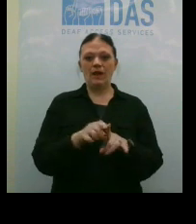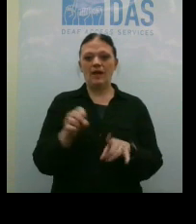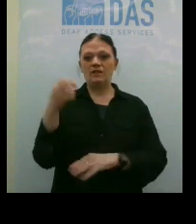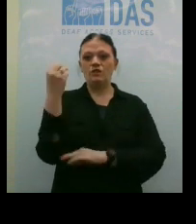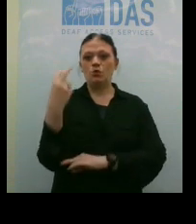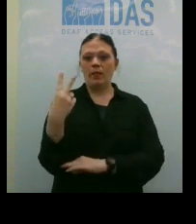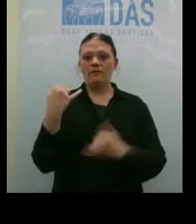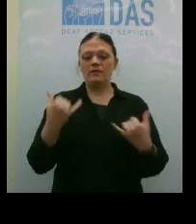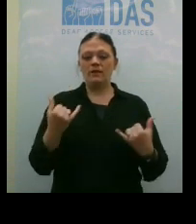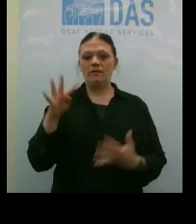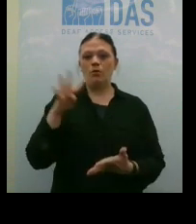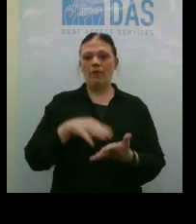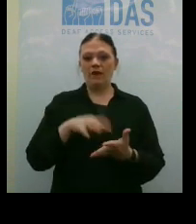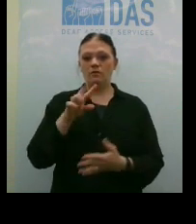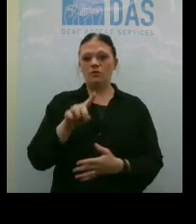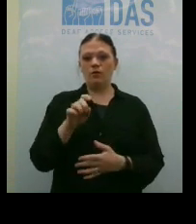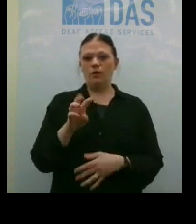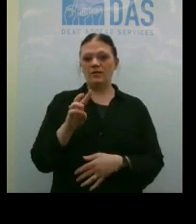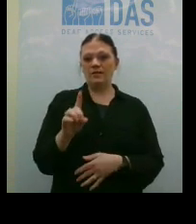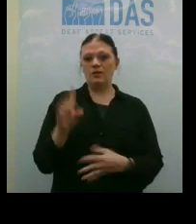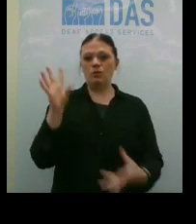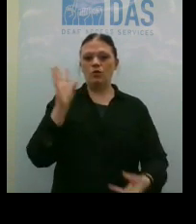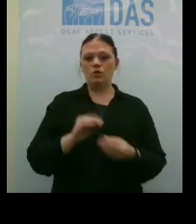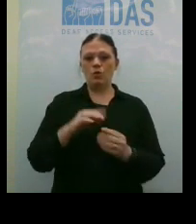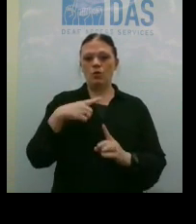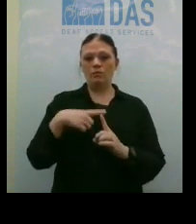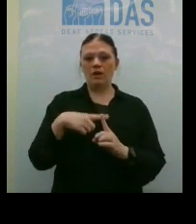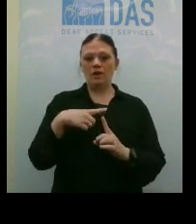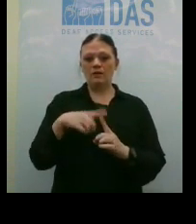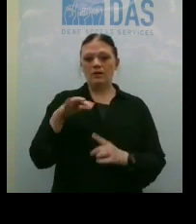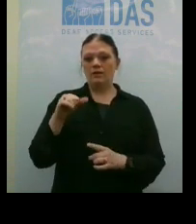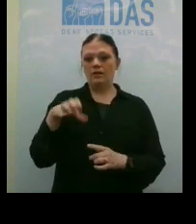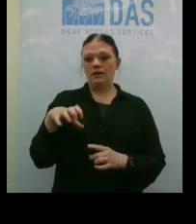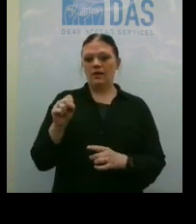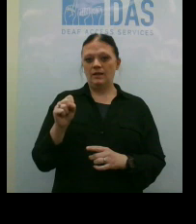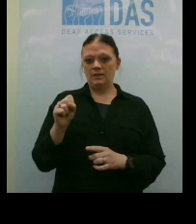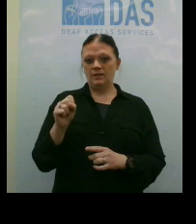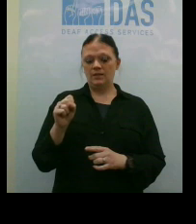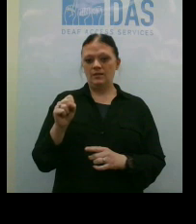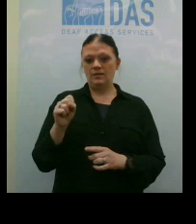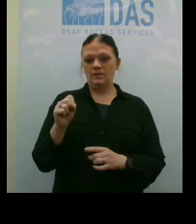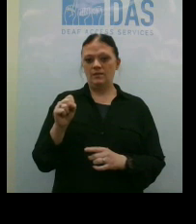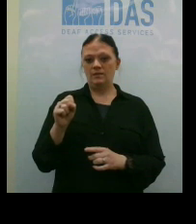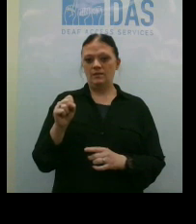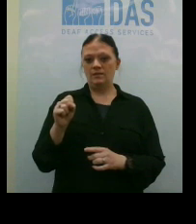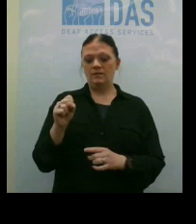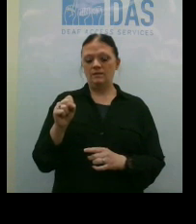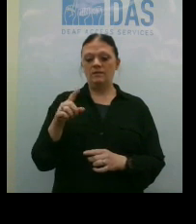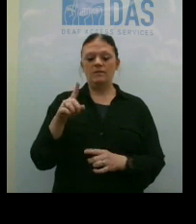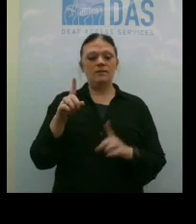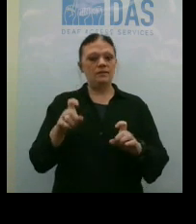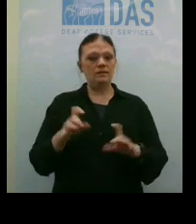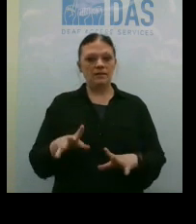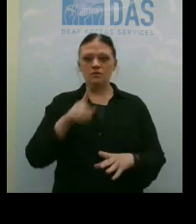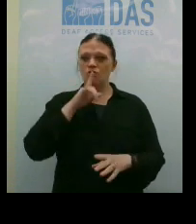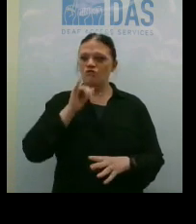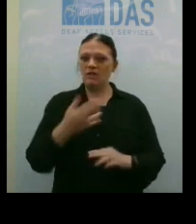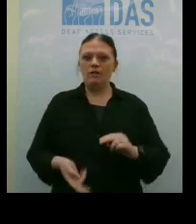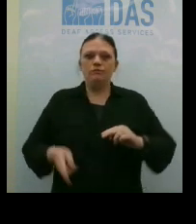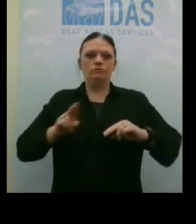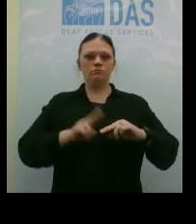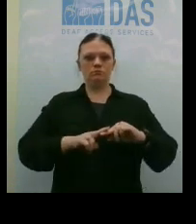p.m. today, there were 4,161 total positive cases in Erie County. Testing has really ramped up in the